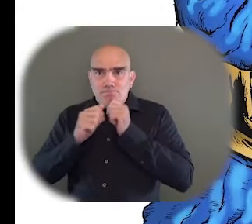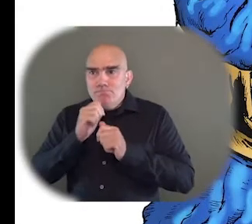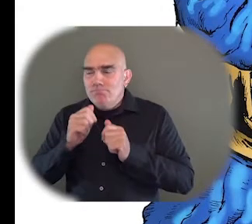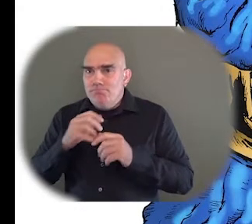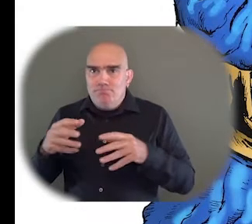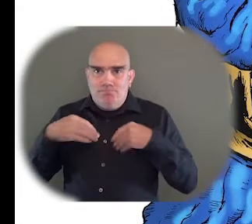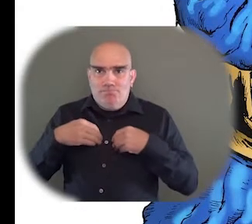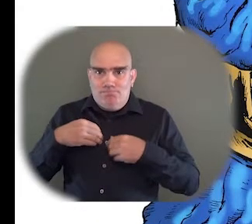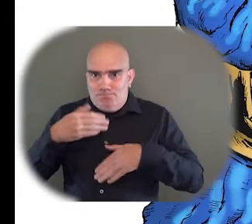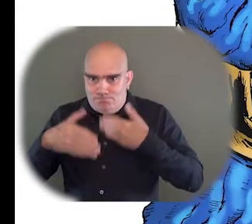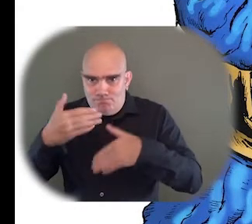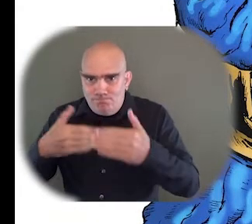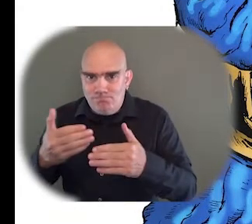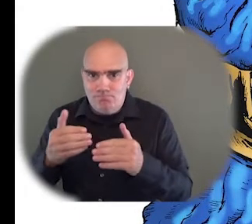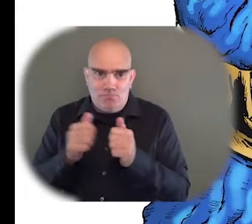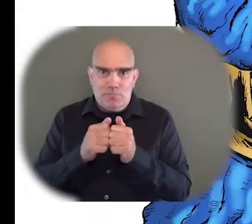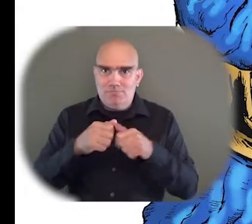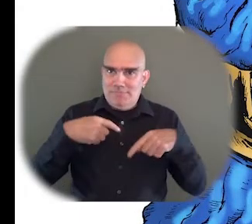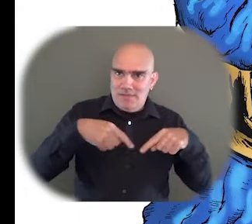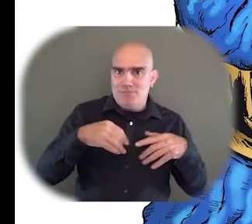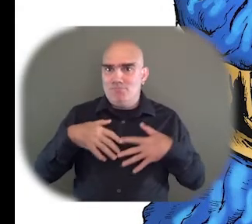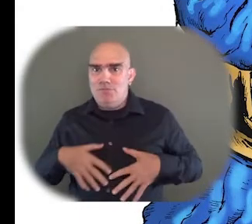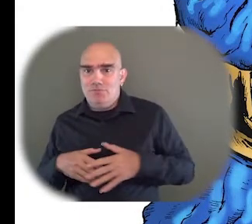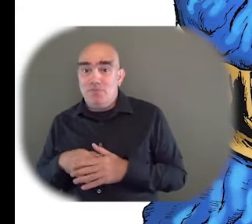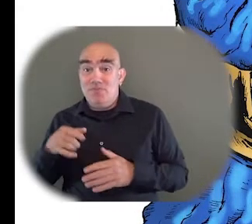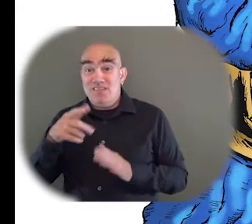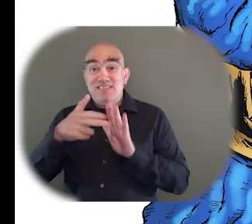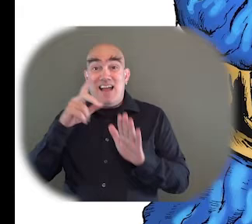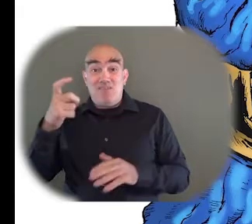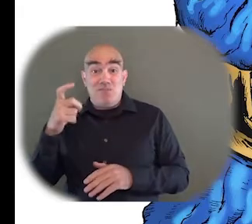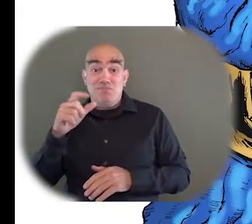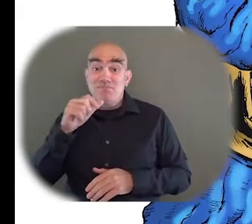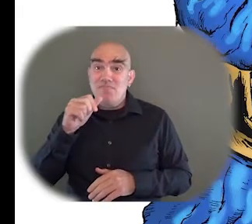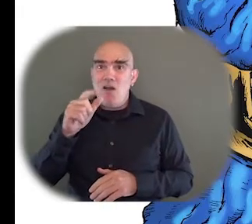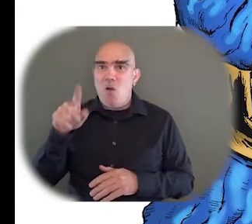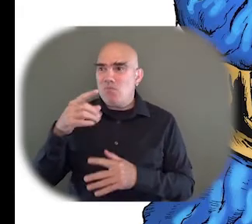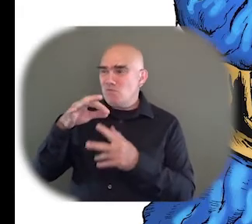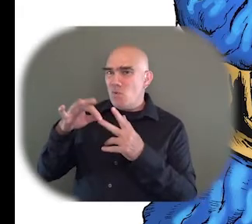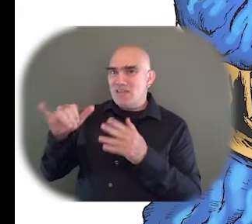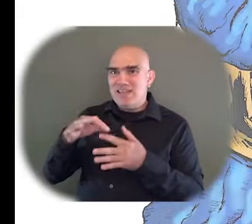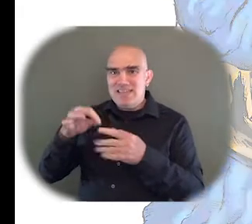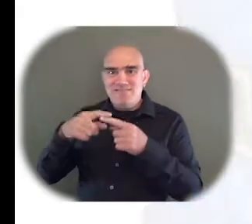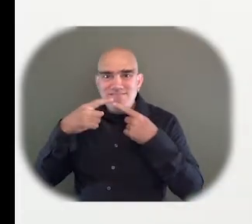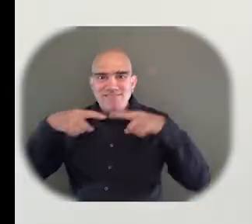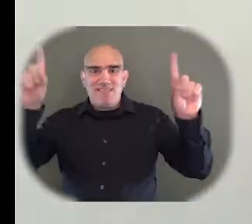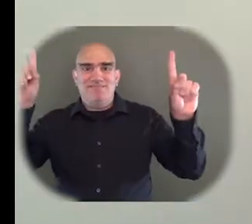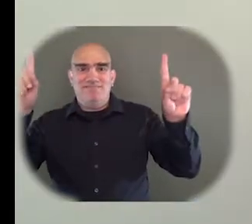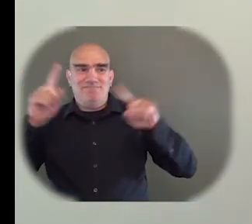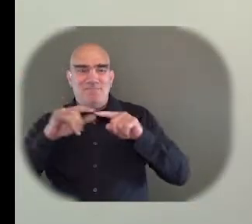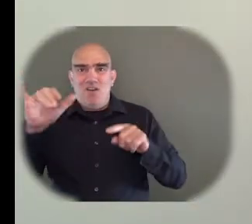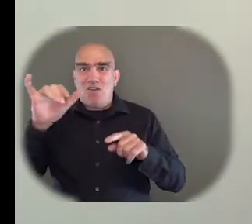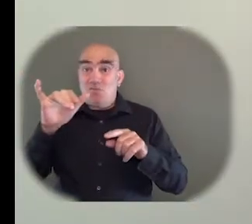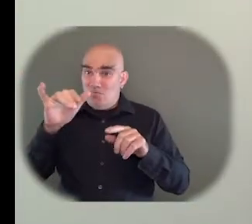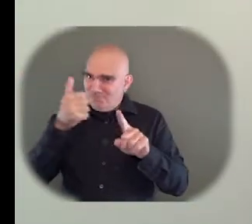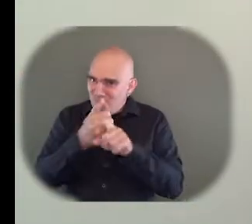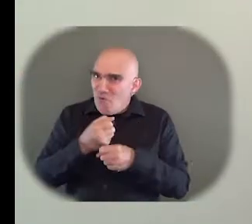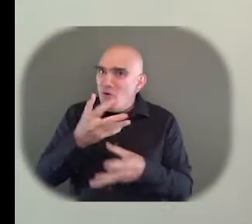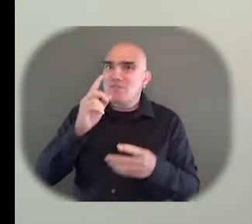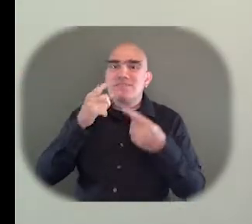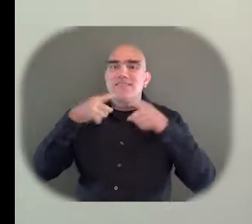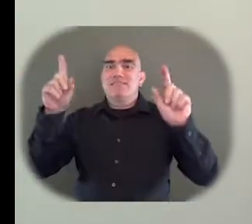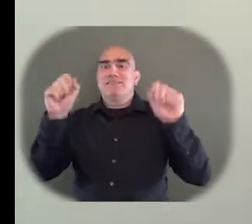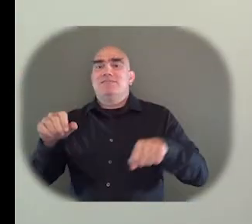diagnoses are not a choice that leads to success, but can be a great cause for success.